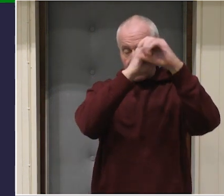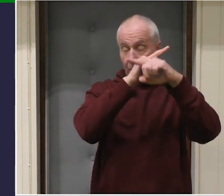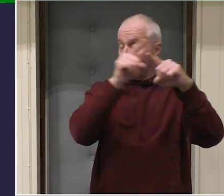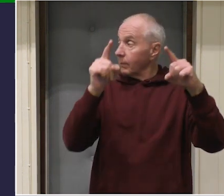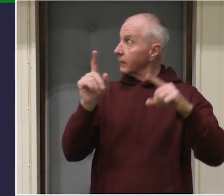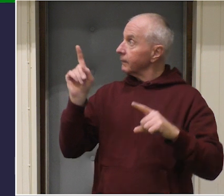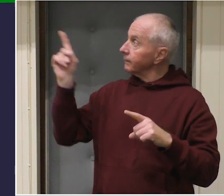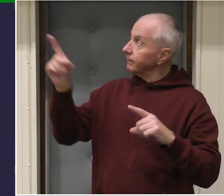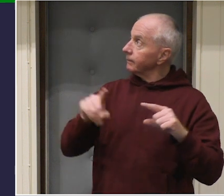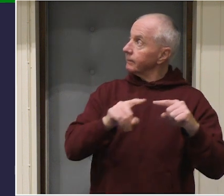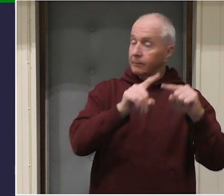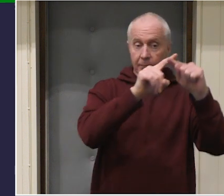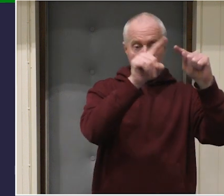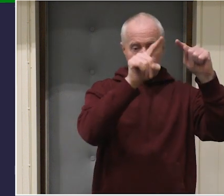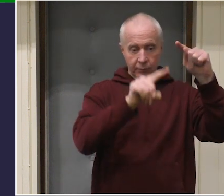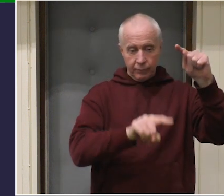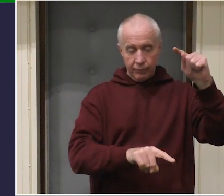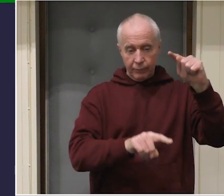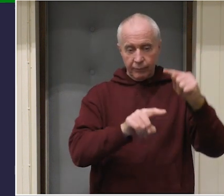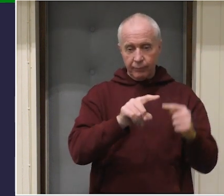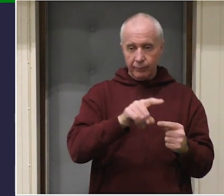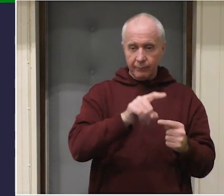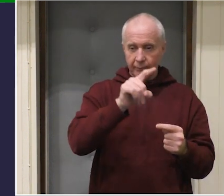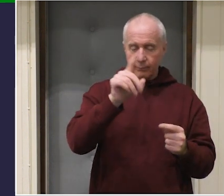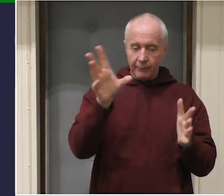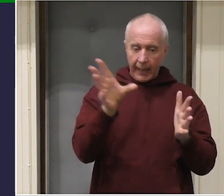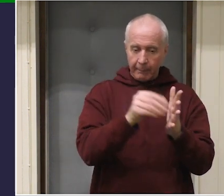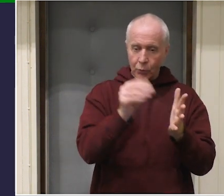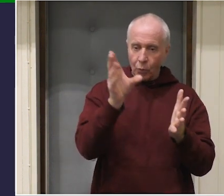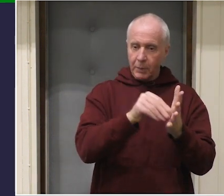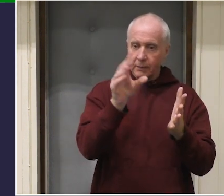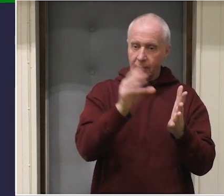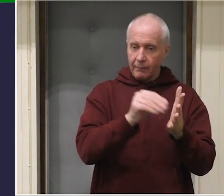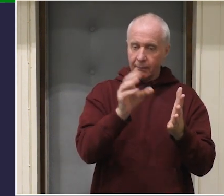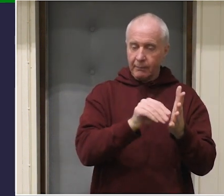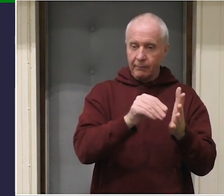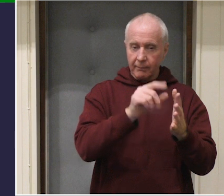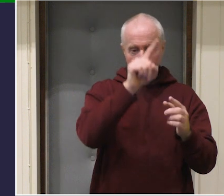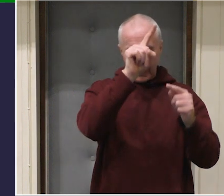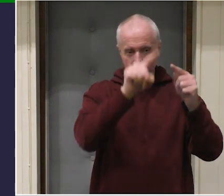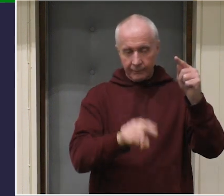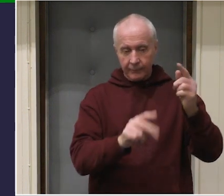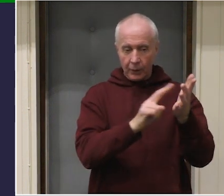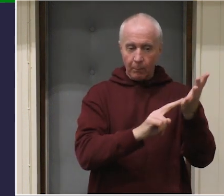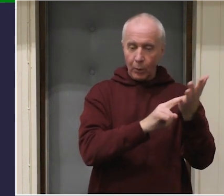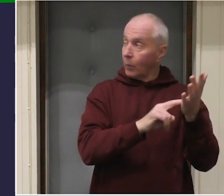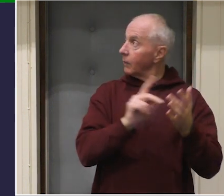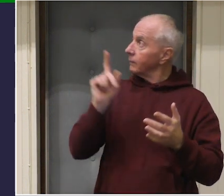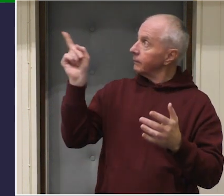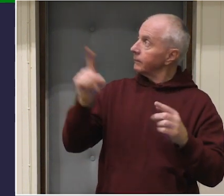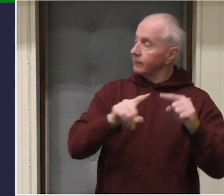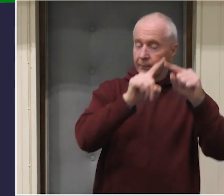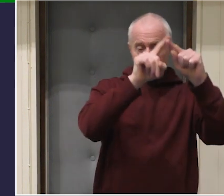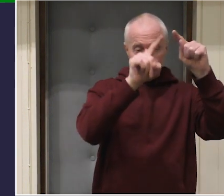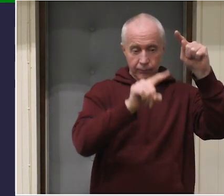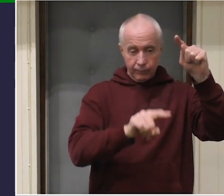see here, these are the absorption line things I was talking about. This is in the blue region of the spectrum. All that spectrum you see there is just a small